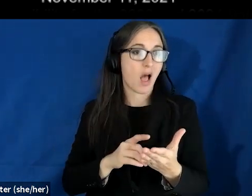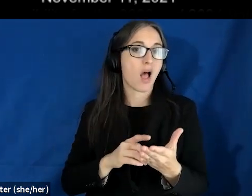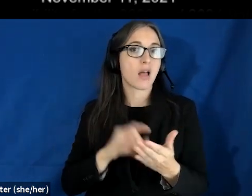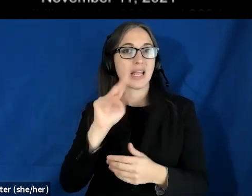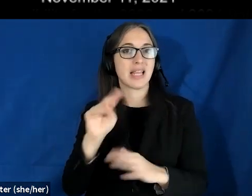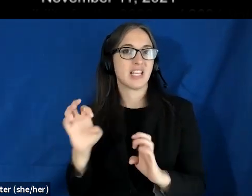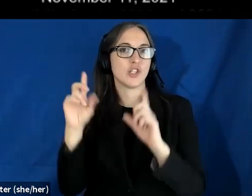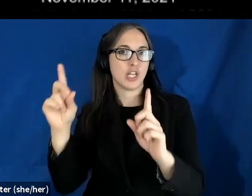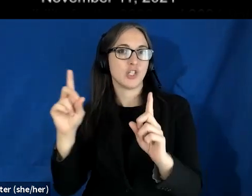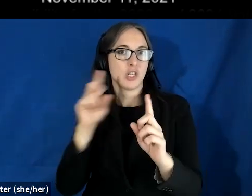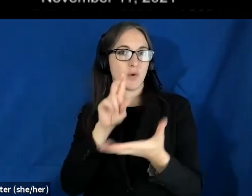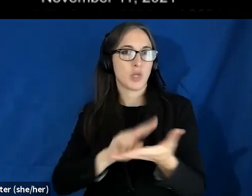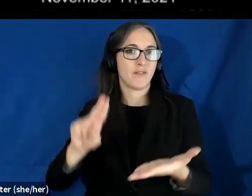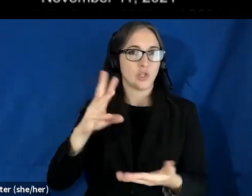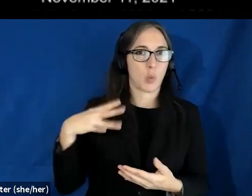at